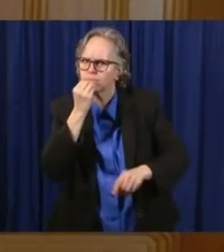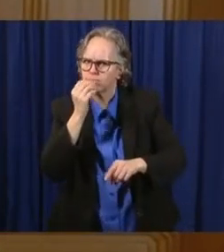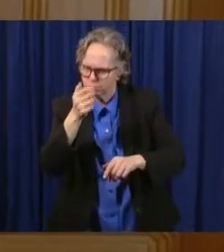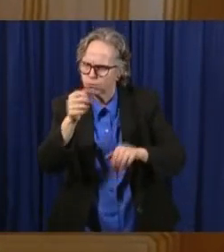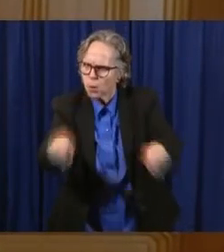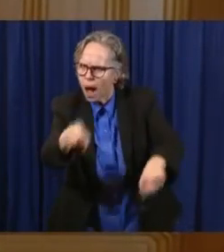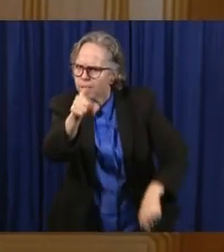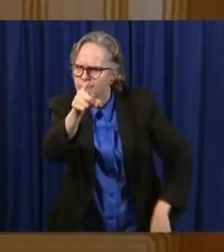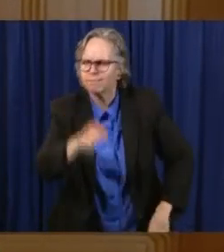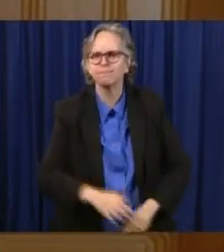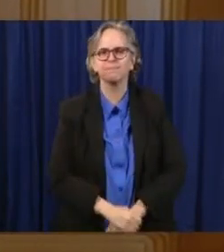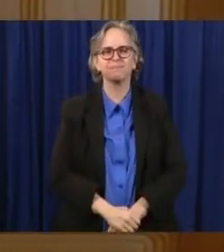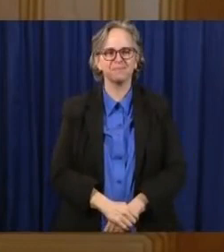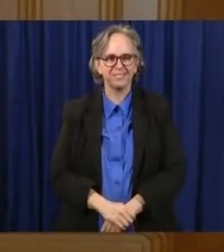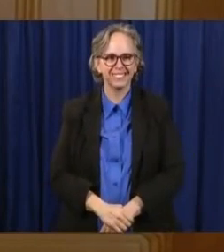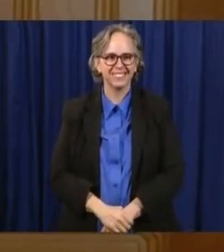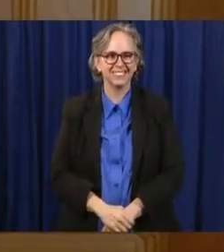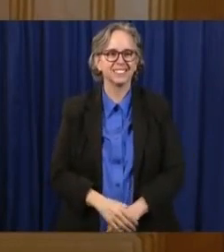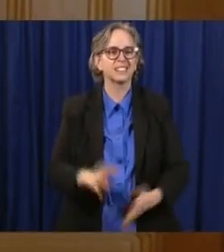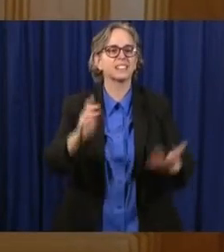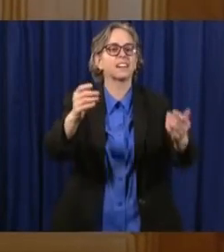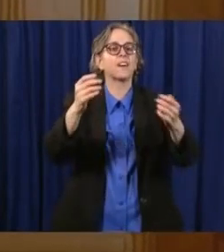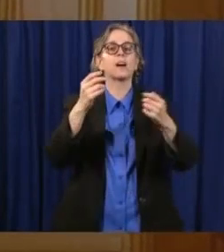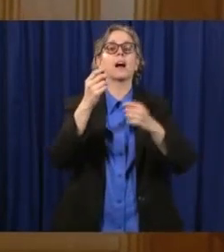You can visit